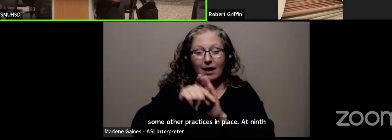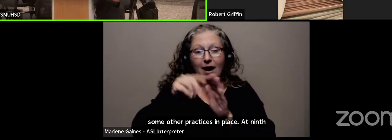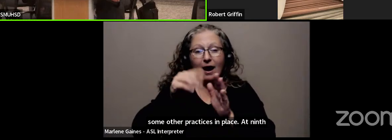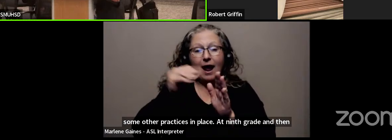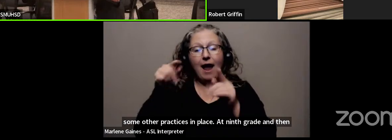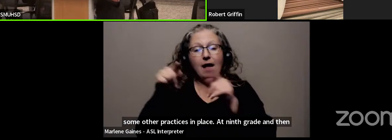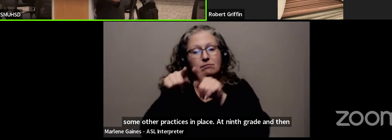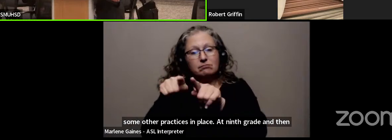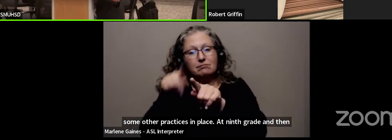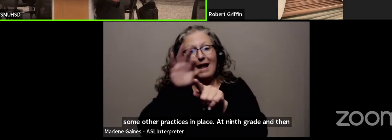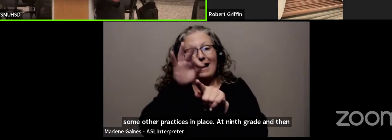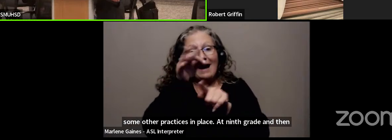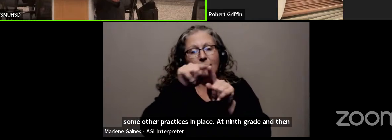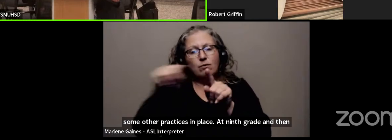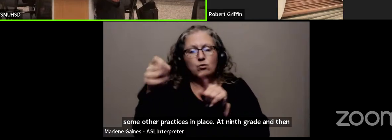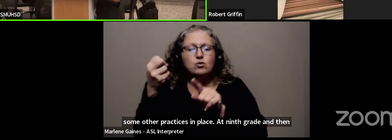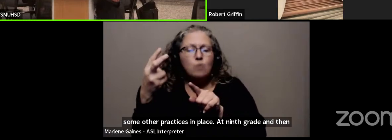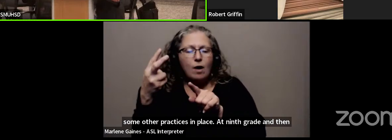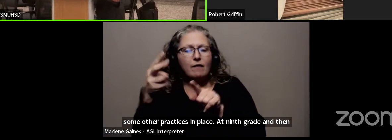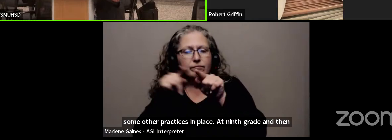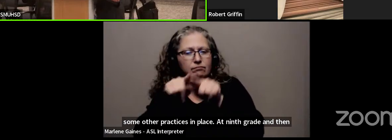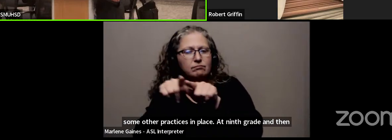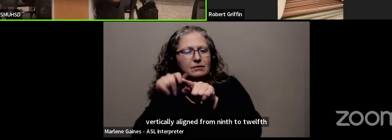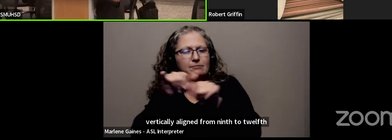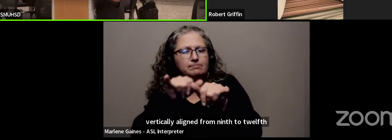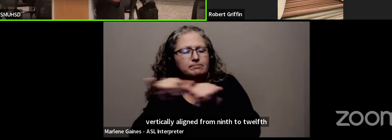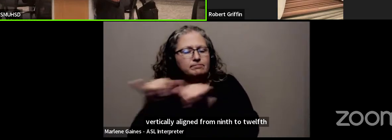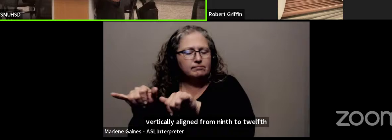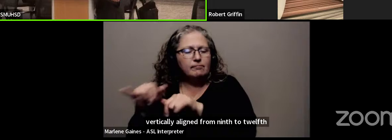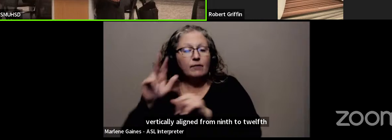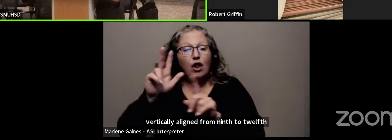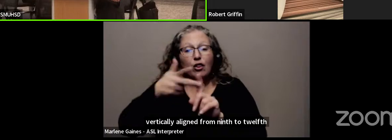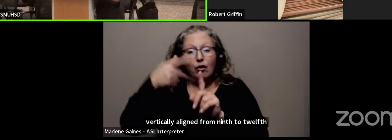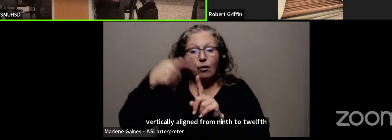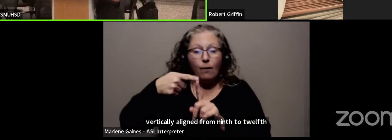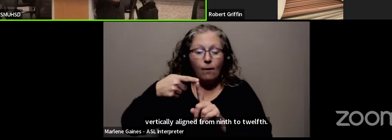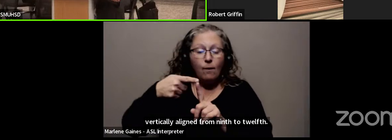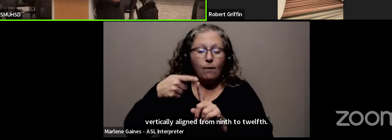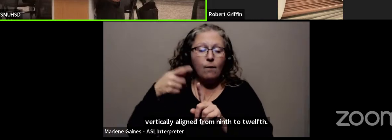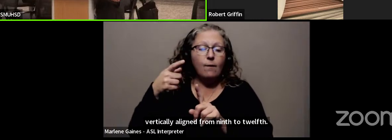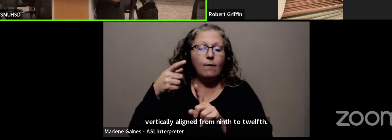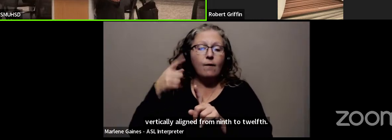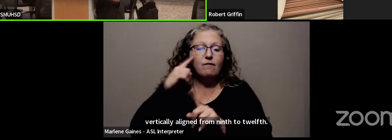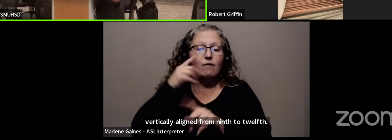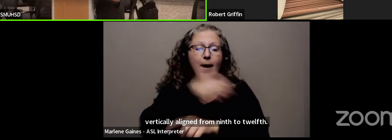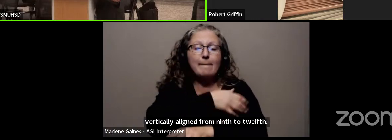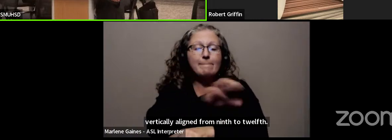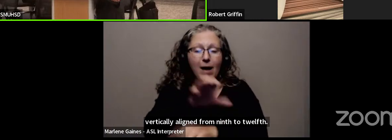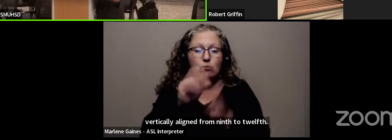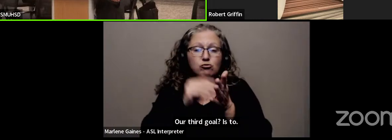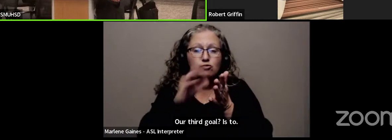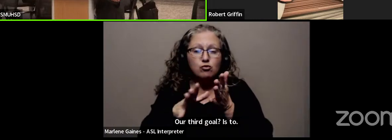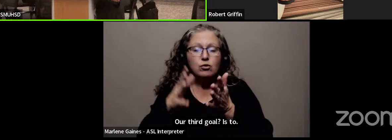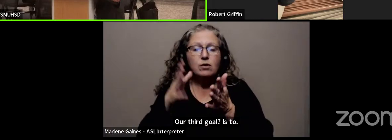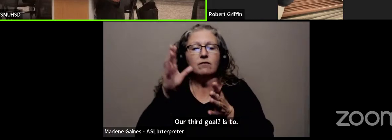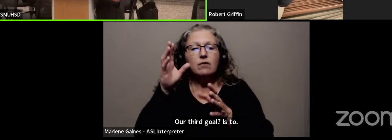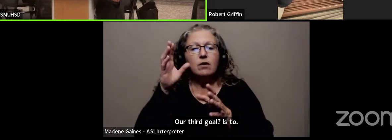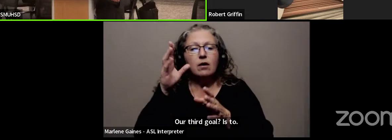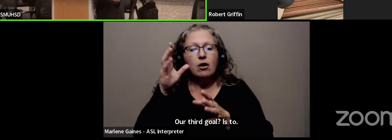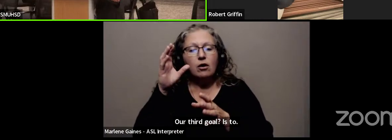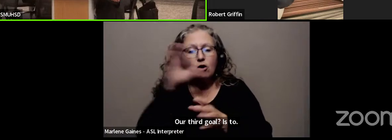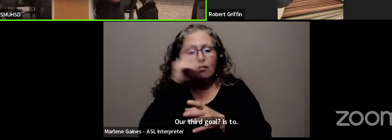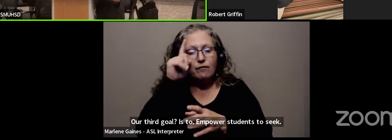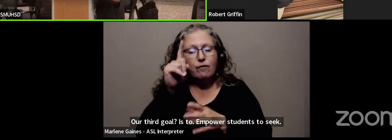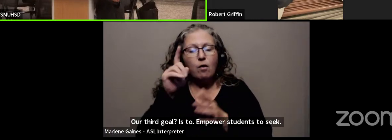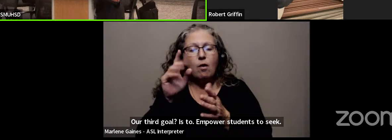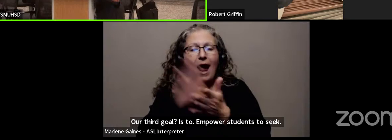from 9th to 12th. Our third goal is to empower students to seek academic and career pathways that